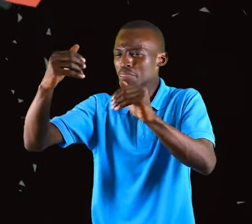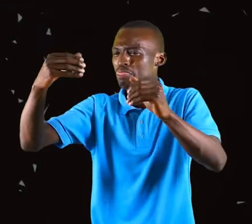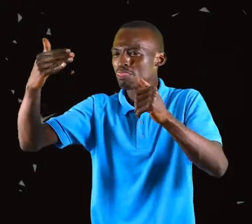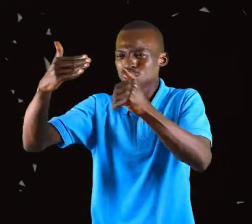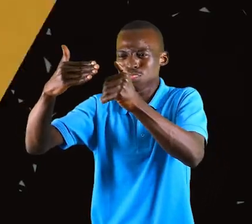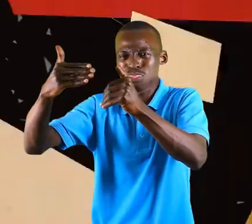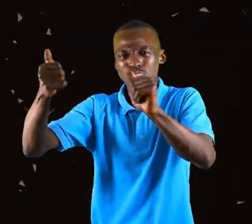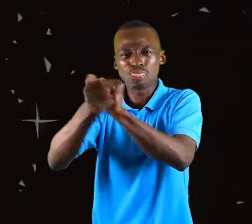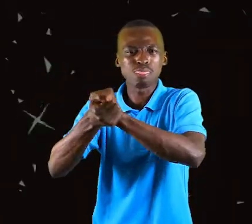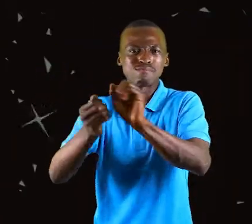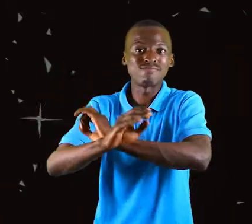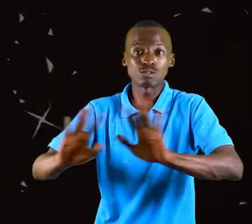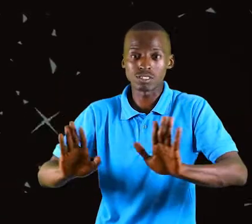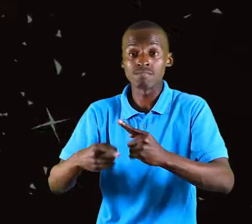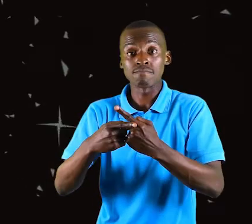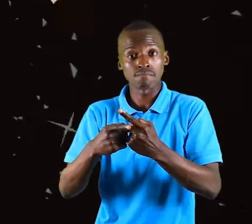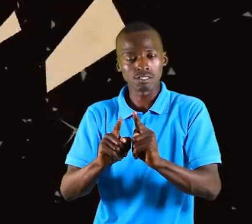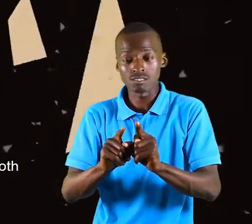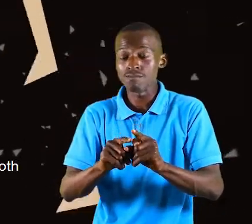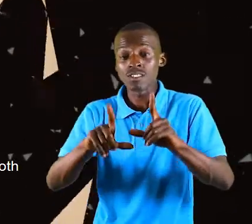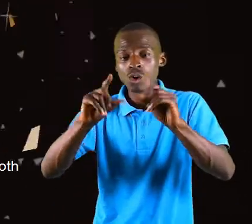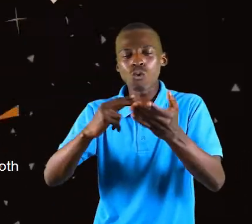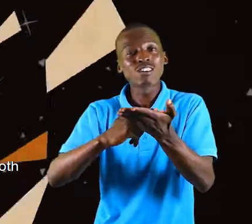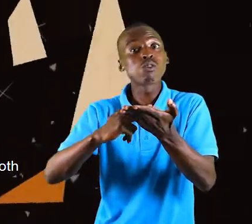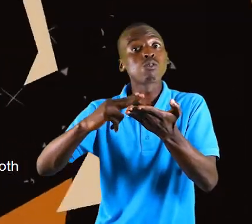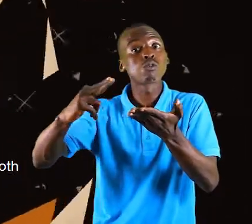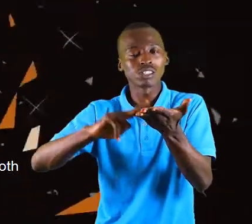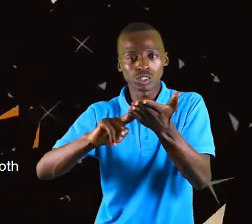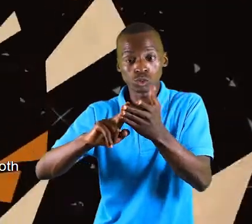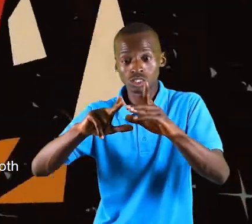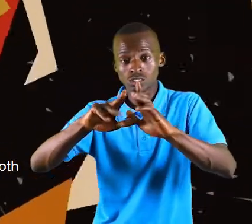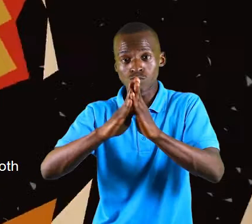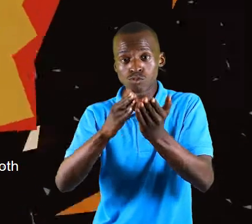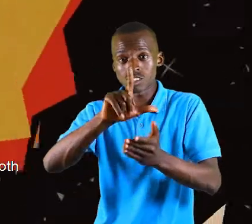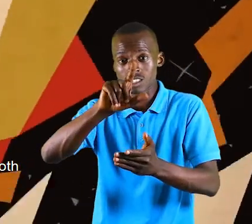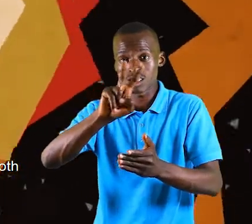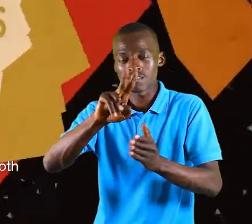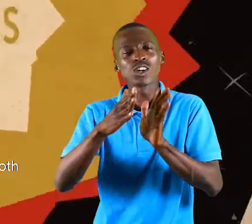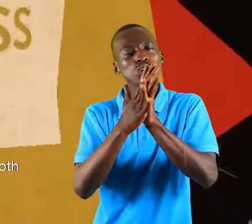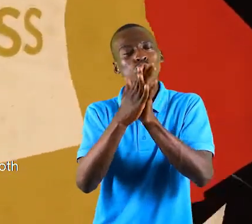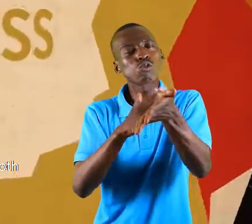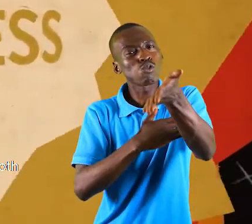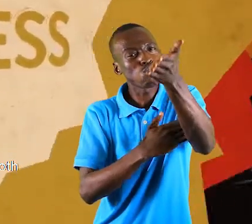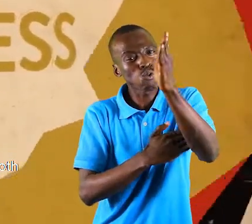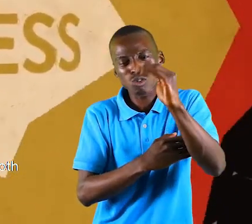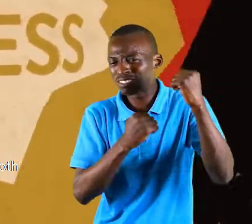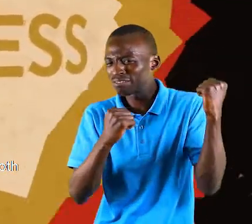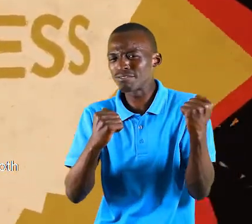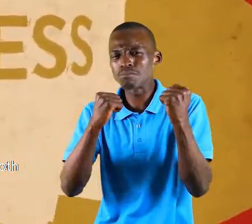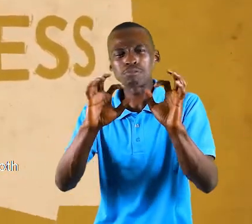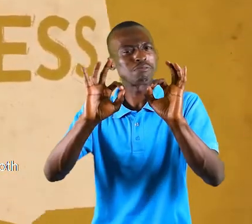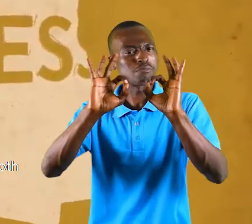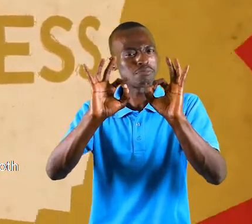close to such pure power, it's destroyed. And so the word holiness is used in Leviticus to describe God's pure and